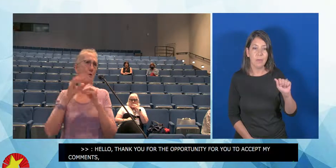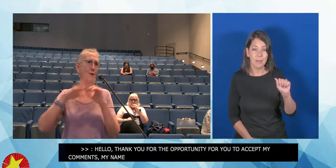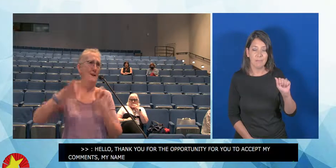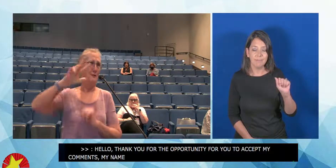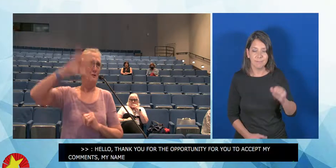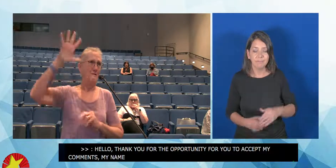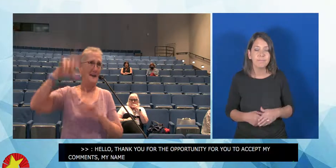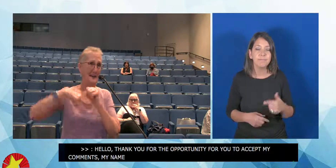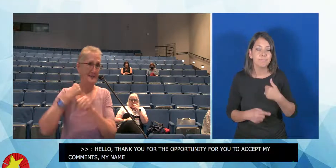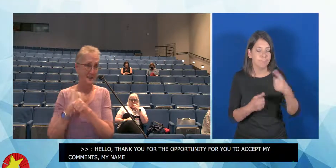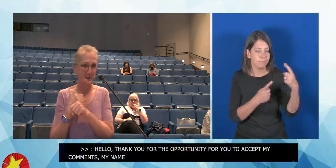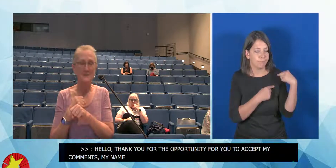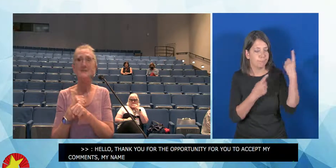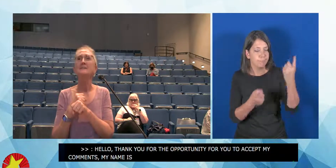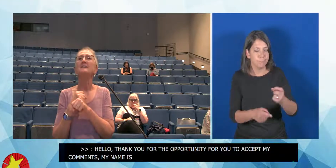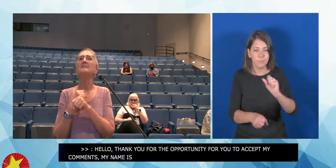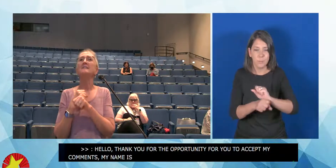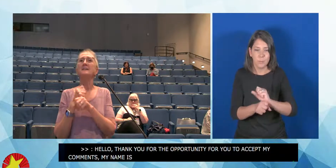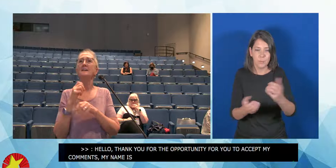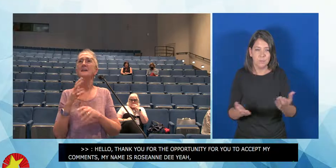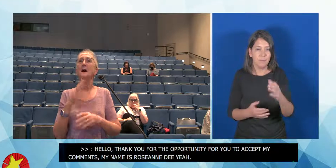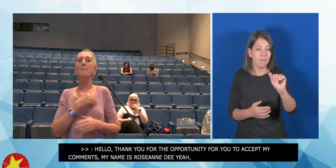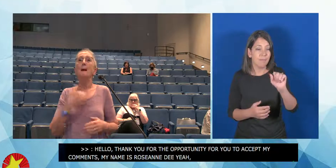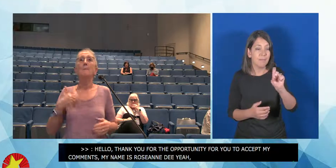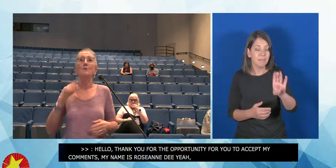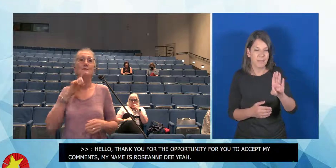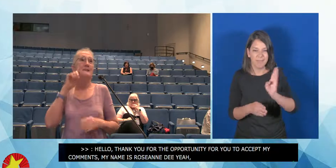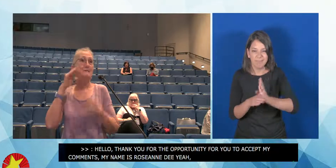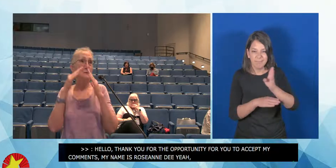I've been an employee at ASTB for more than 35 years.